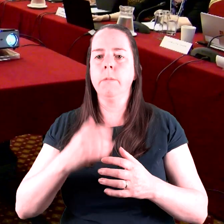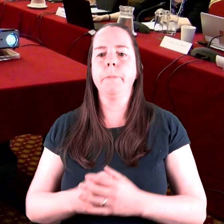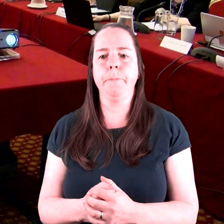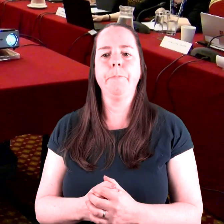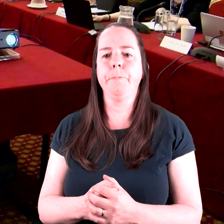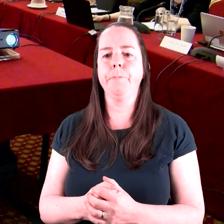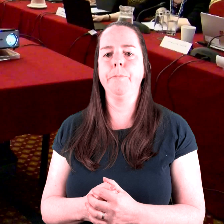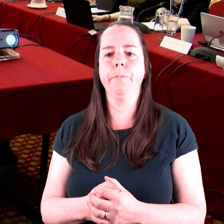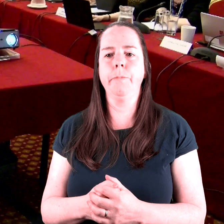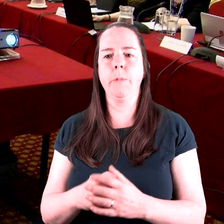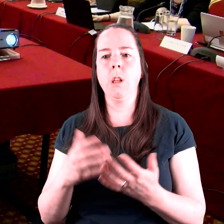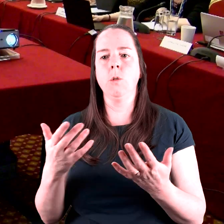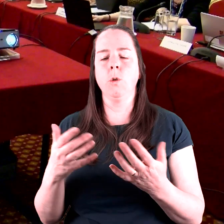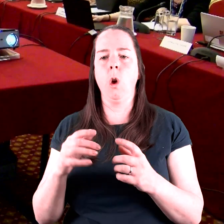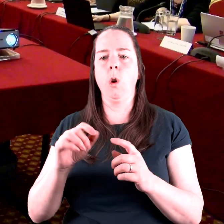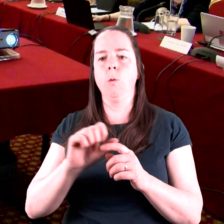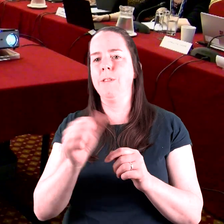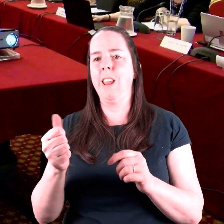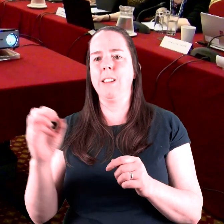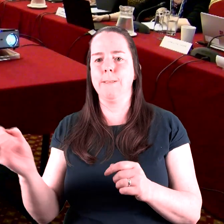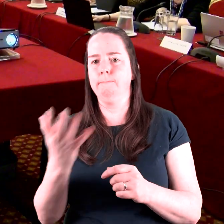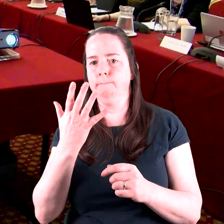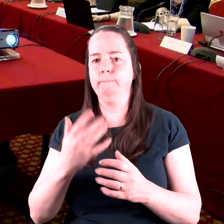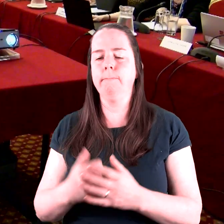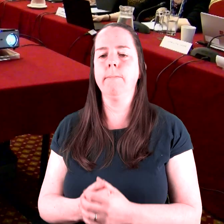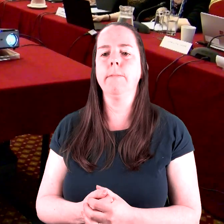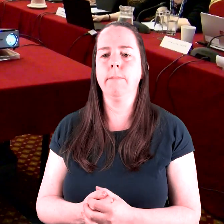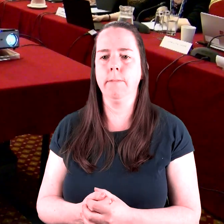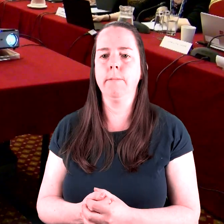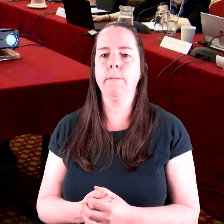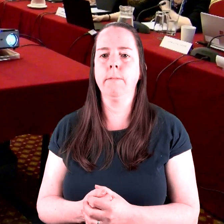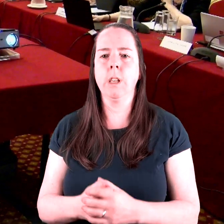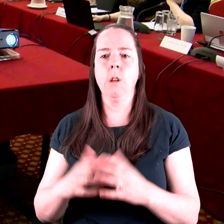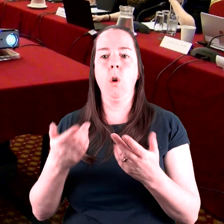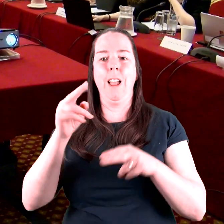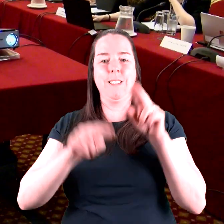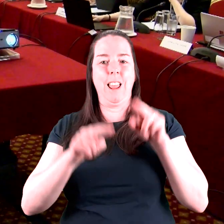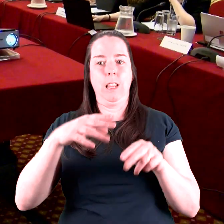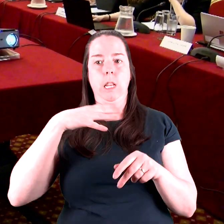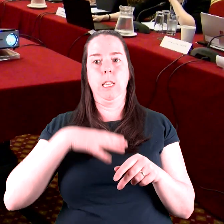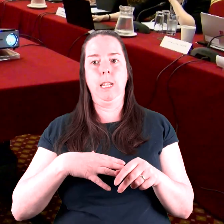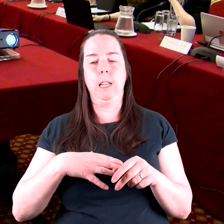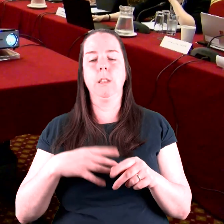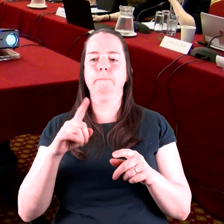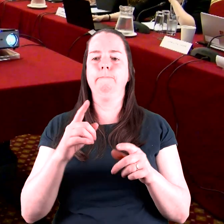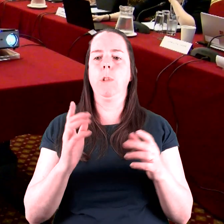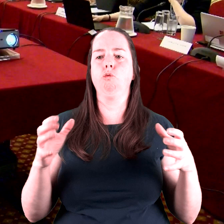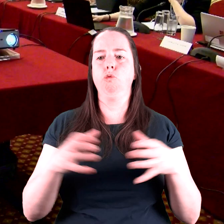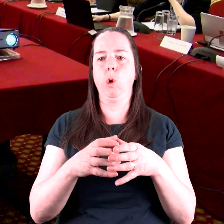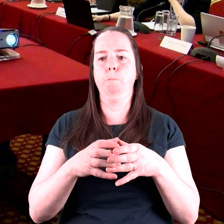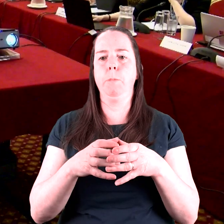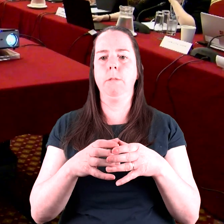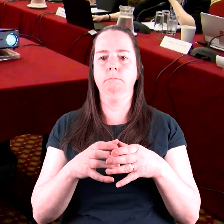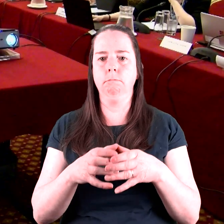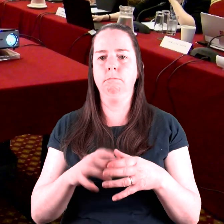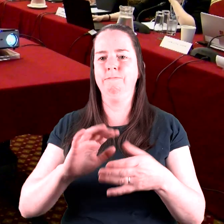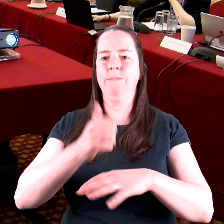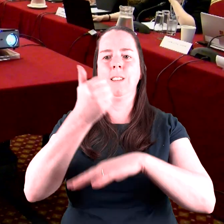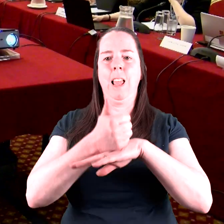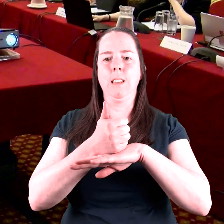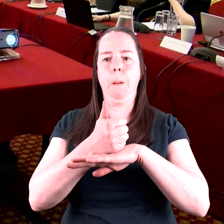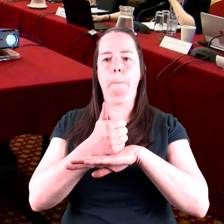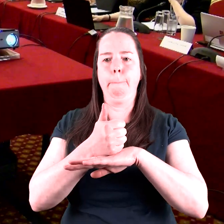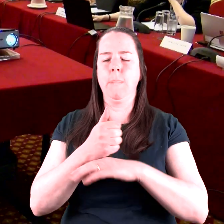of this year coming. If you wouldn't mind going on, please, Maureen. So the assessing needs was a